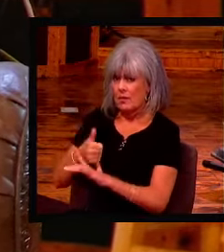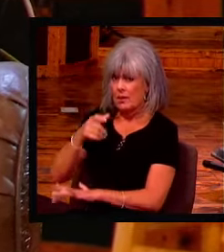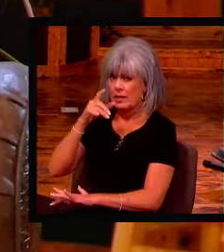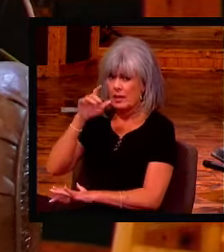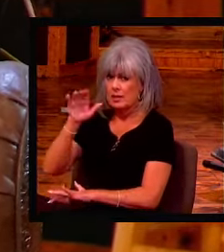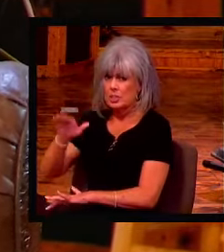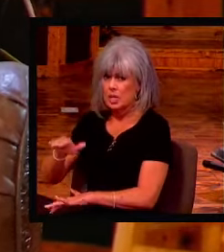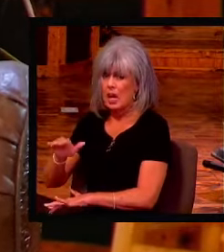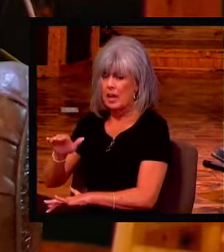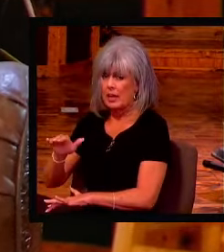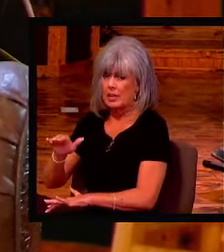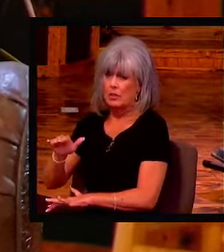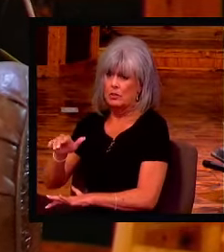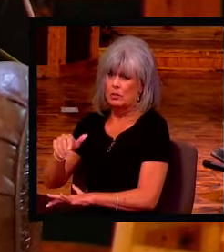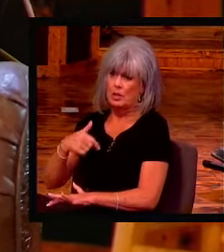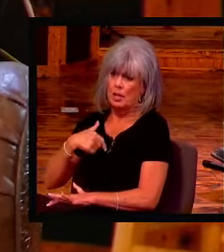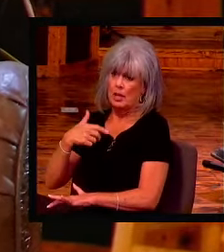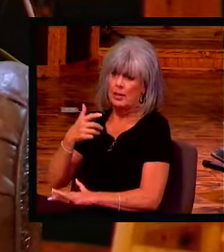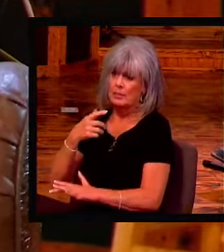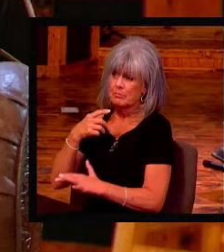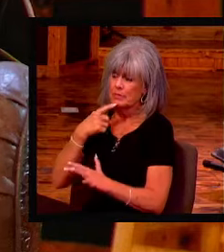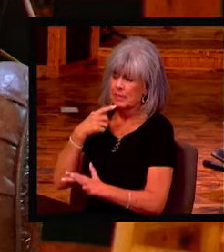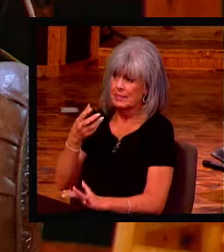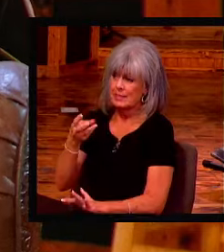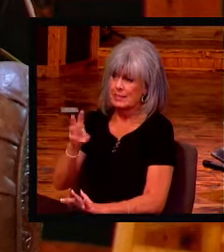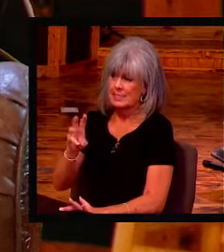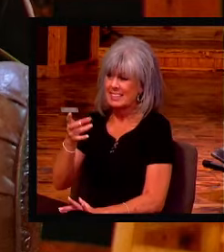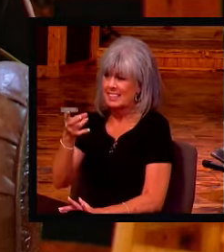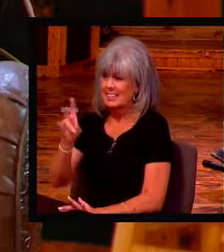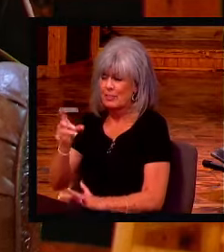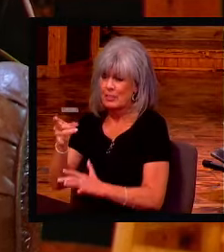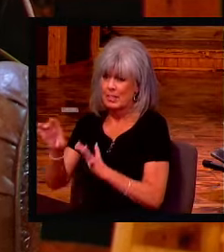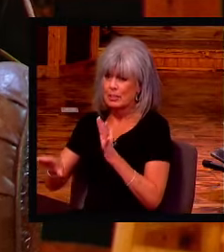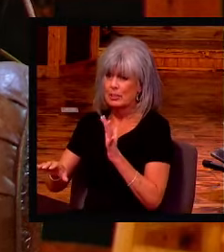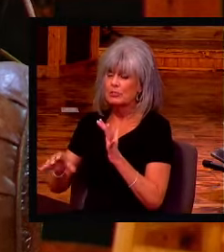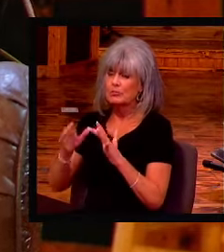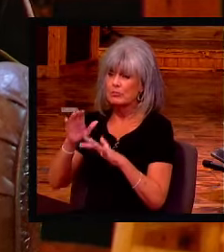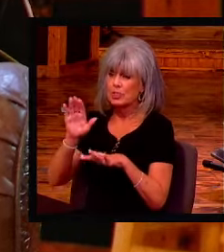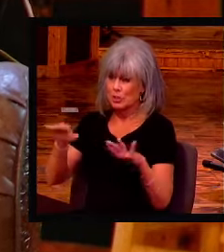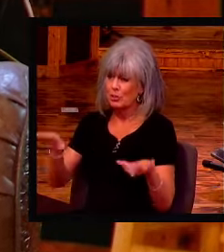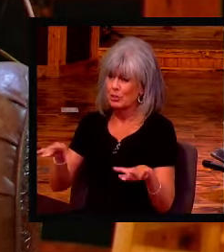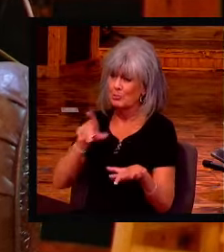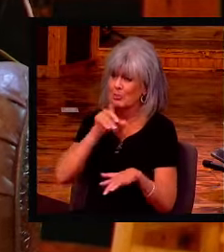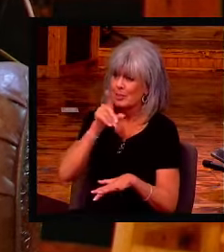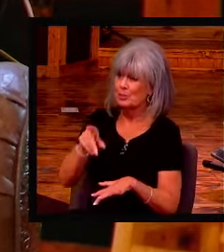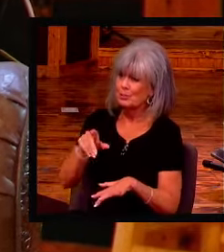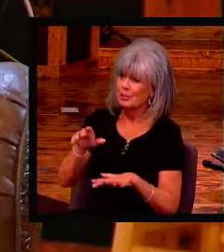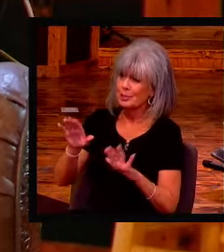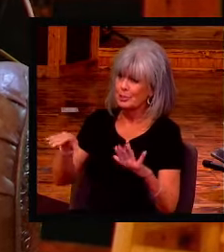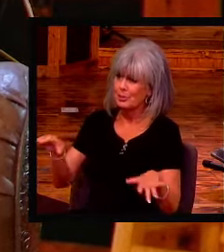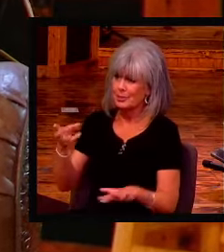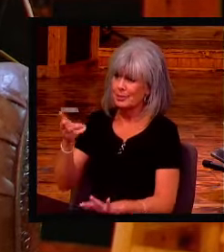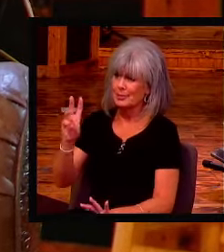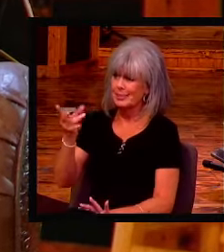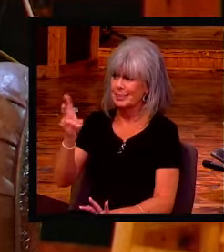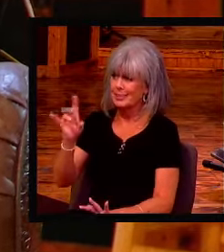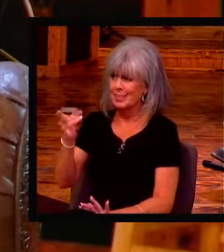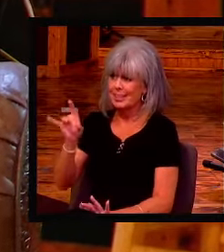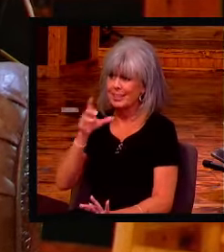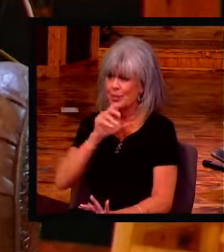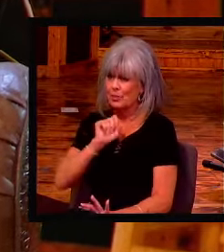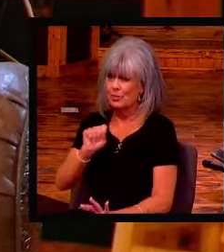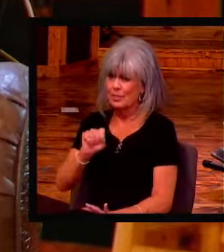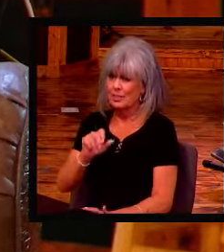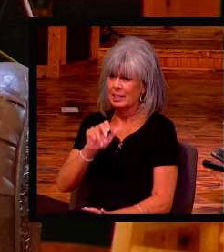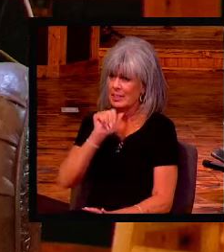I'm calling 16 and 17 year old kids children, because that's what you are. This is